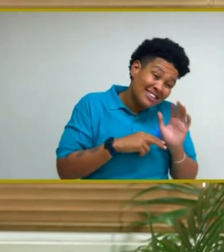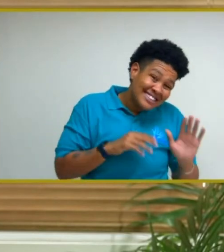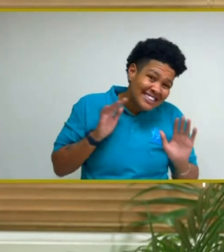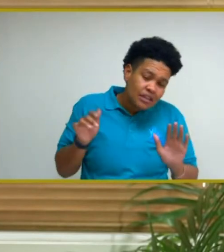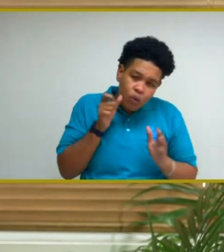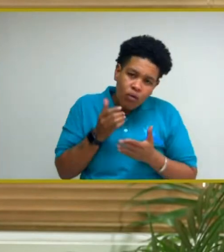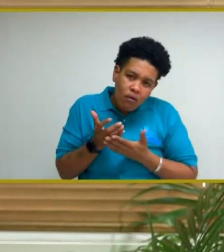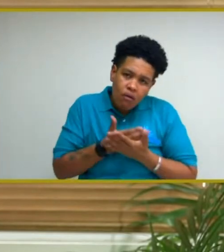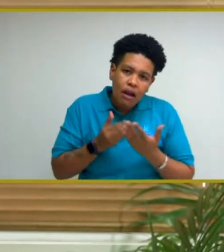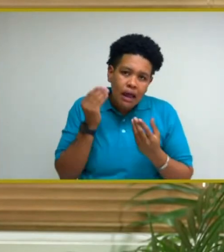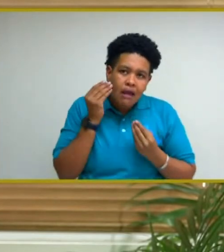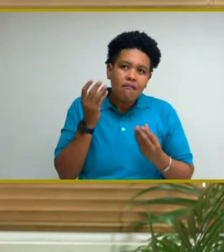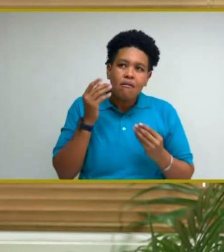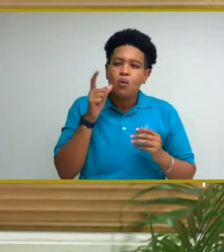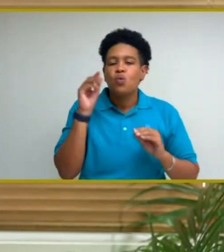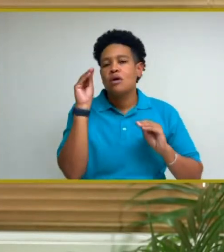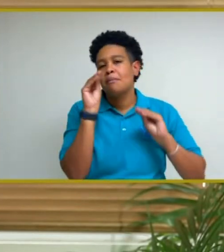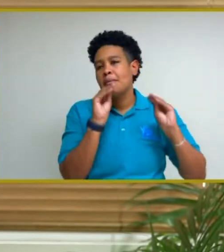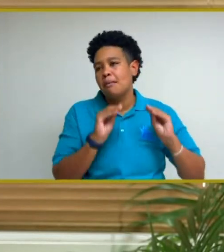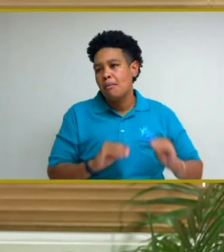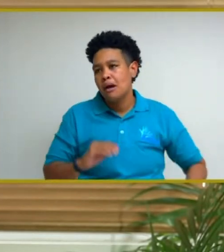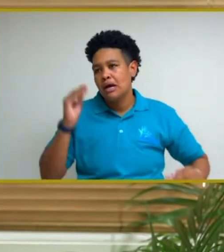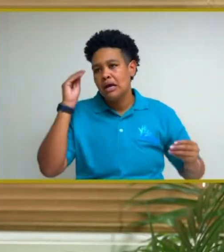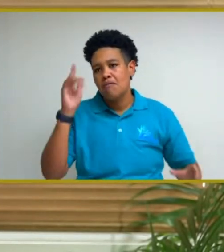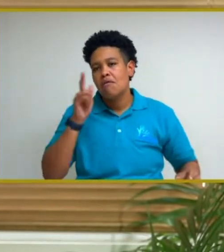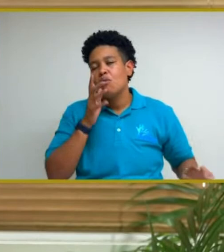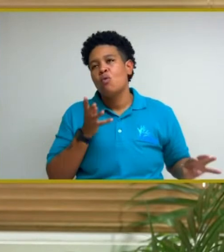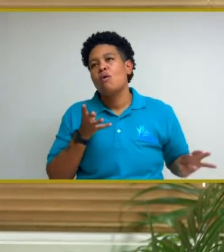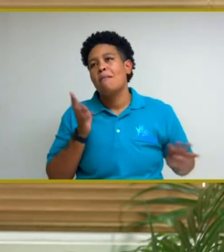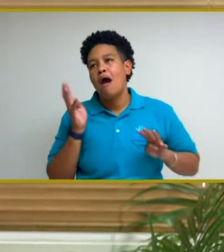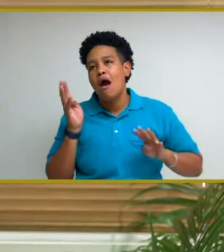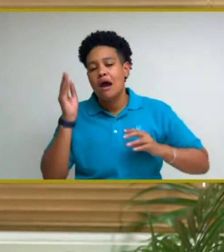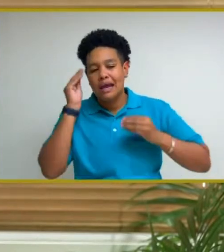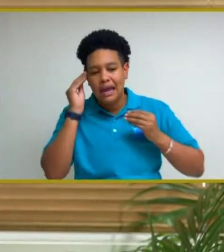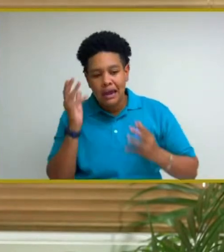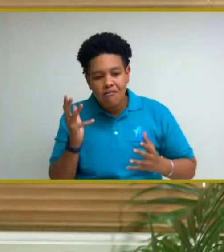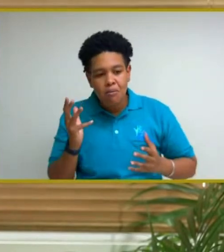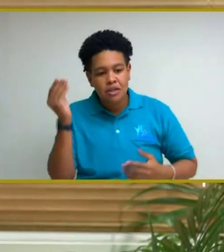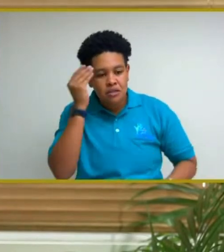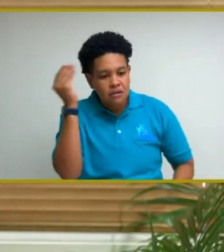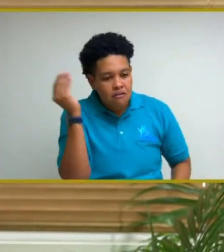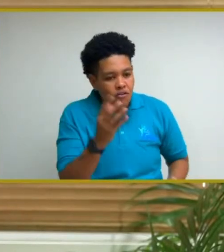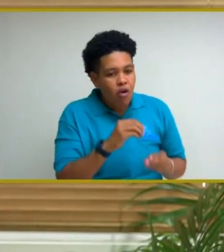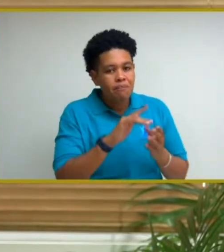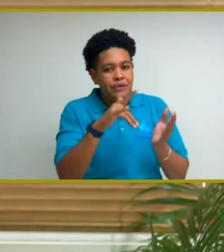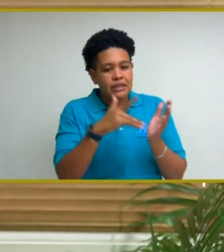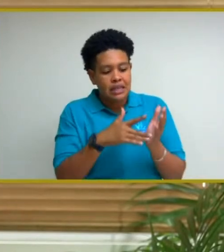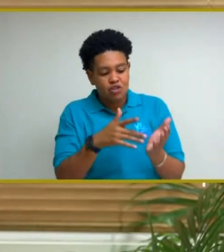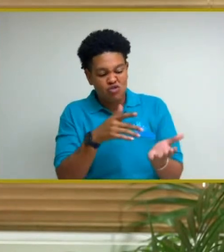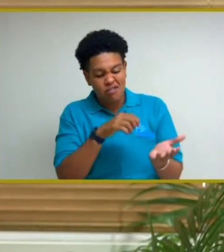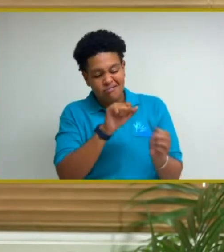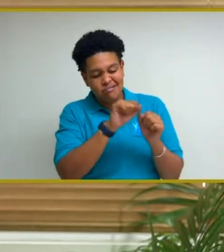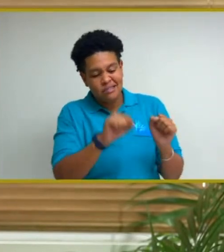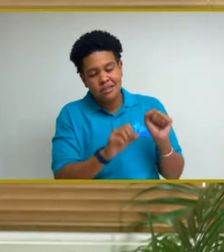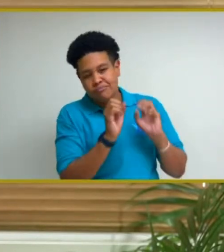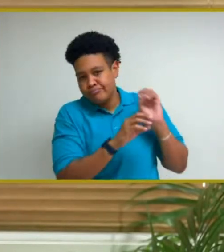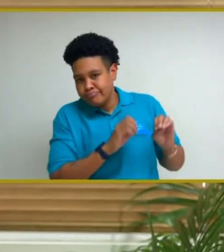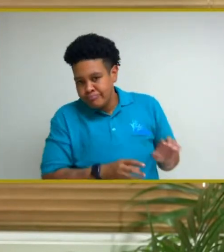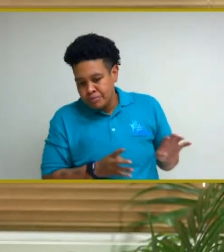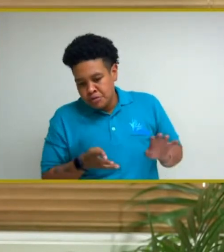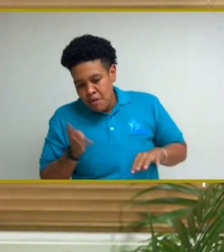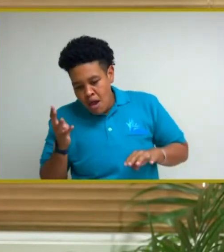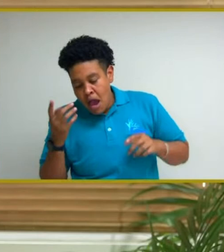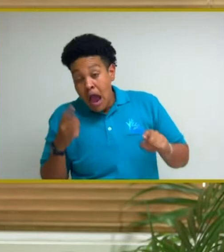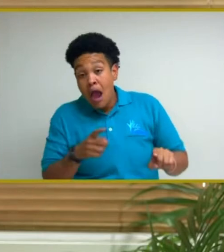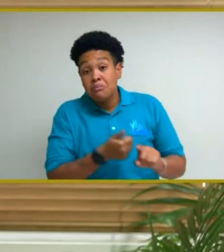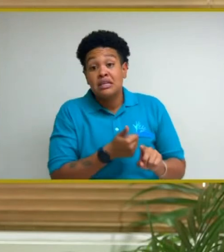the information, who log the information, who upload the information into a central repository. And of course, from